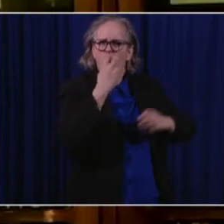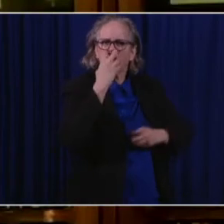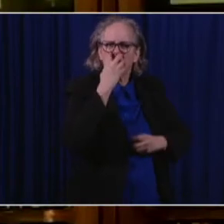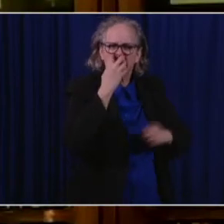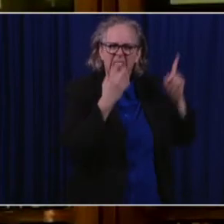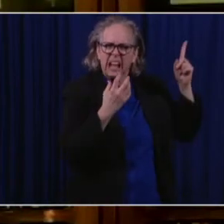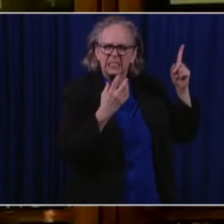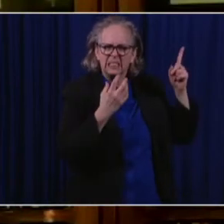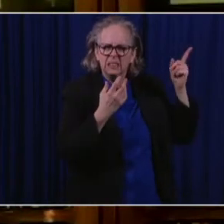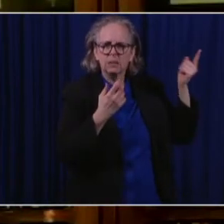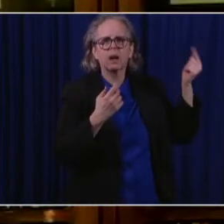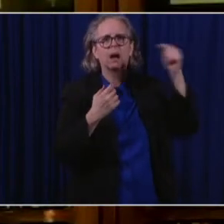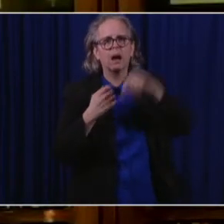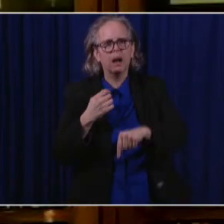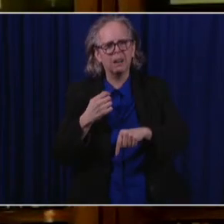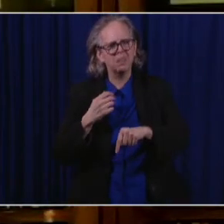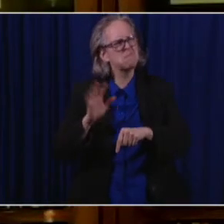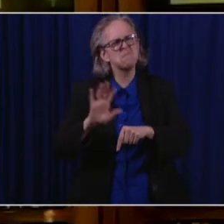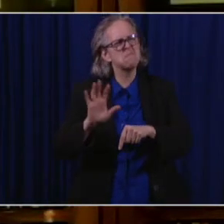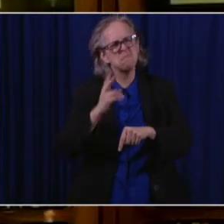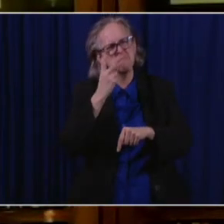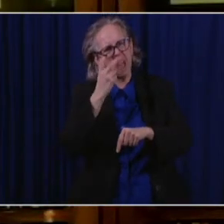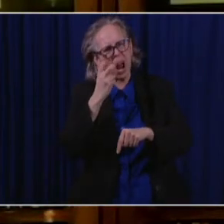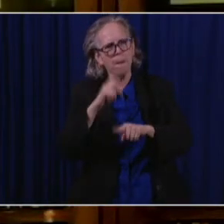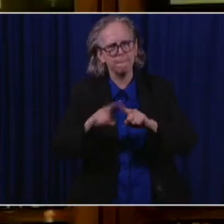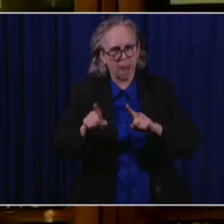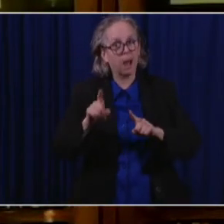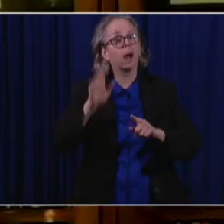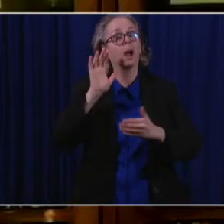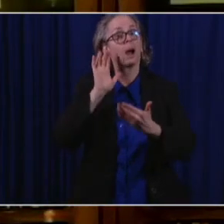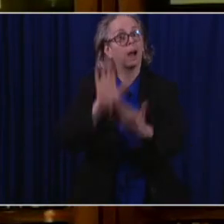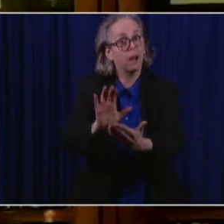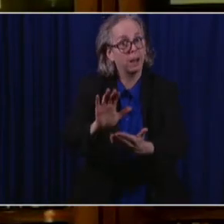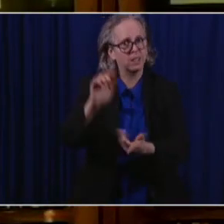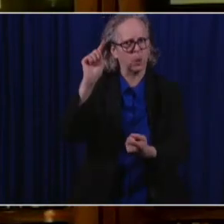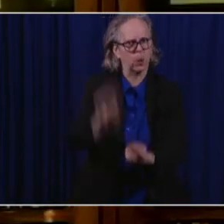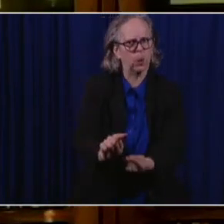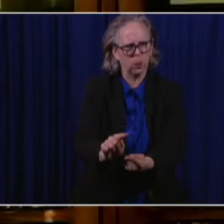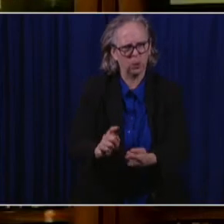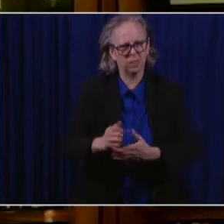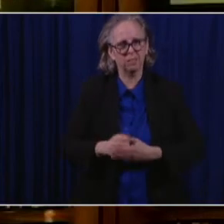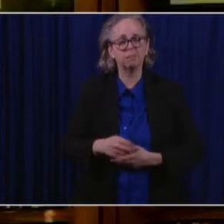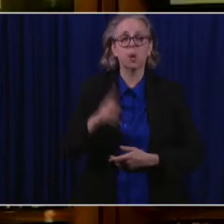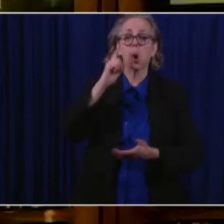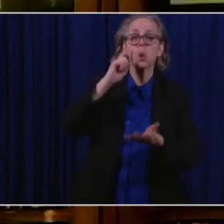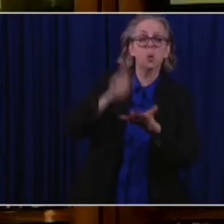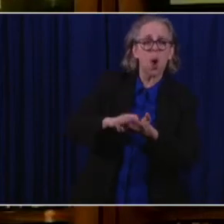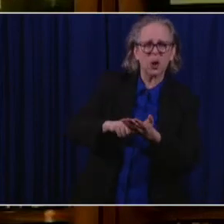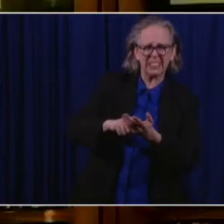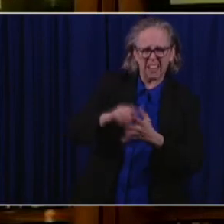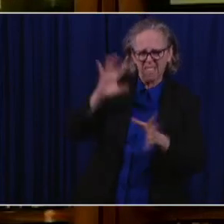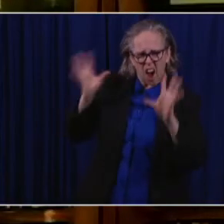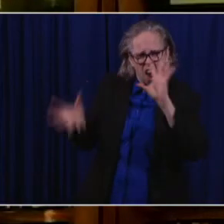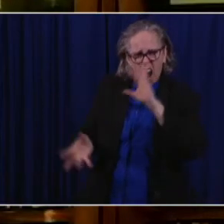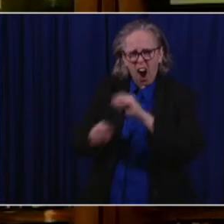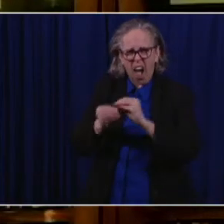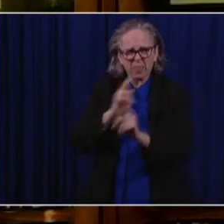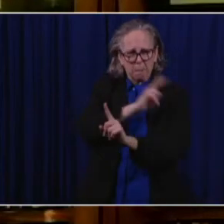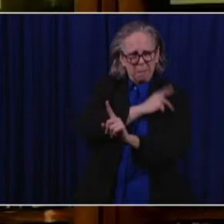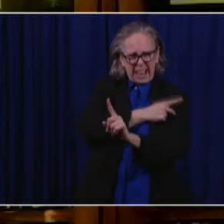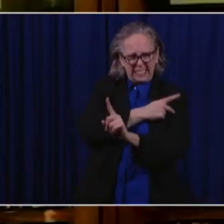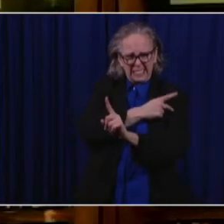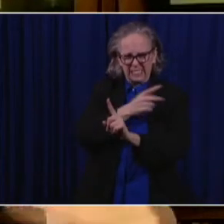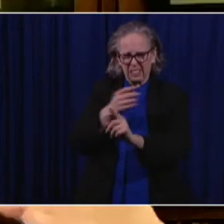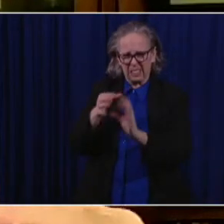see when you have to a point where 1 out of every 4 patients in the hospital today in the state has COVID, and 1 out of every 3 patients in an ICU has